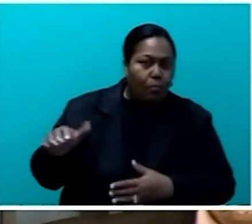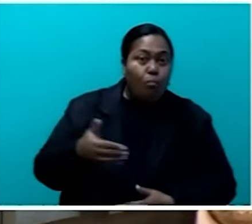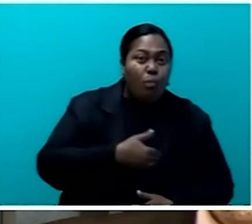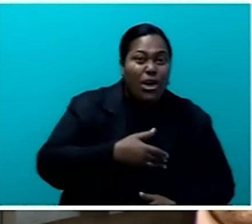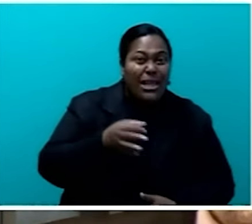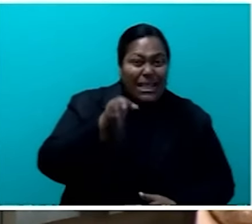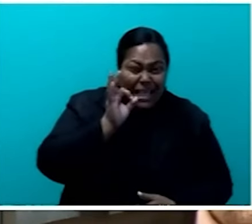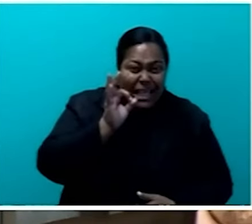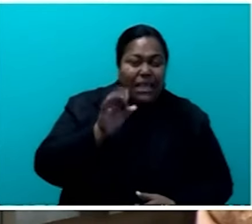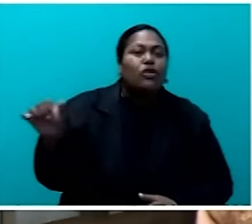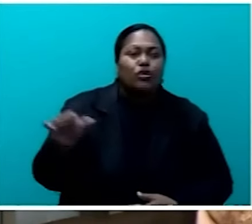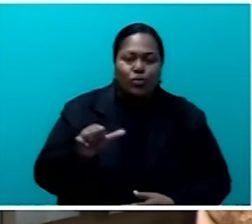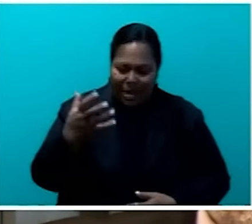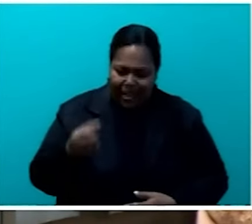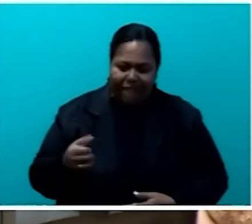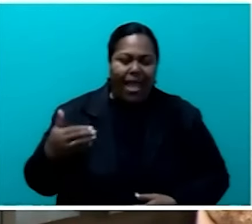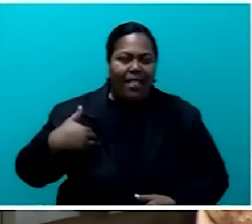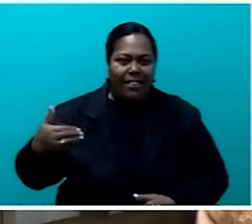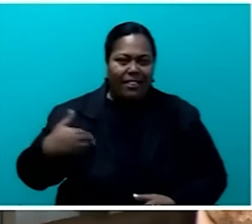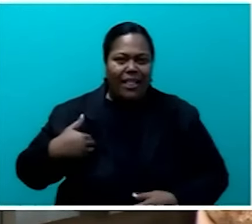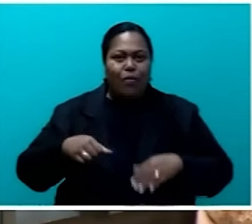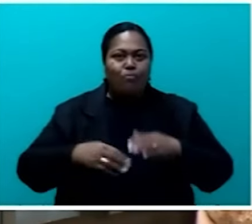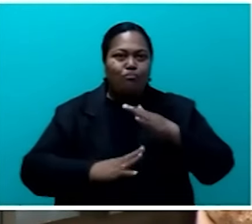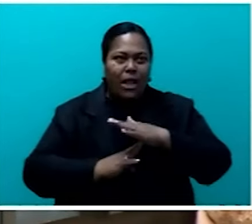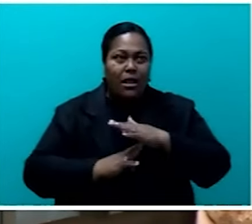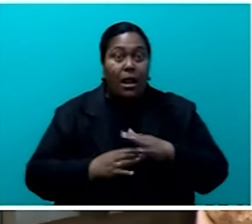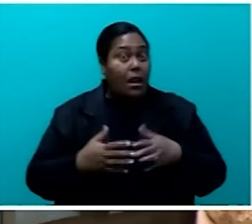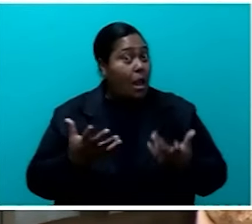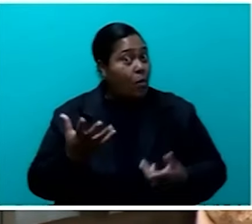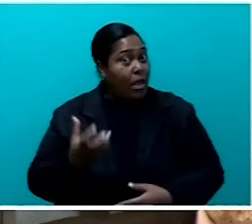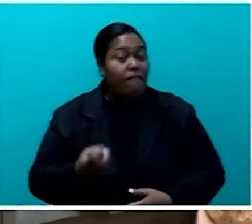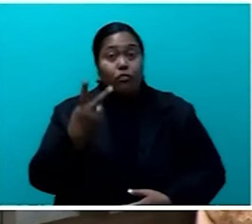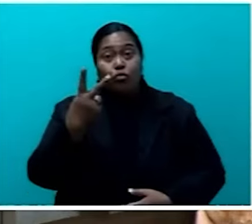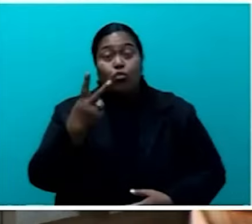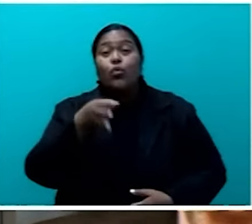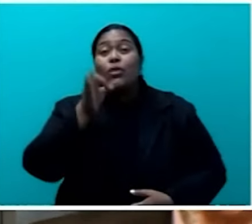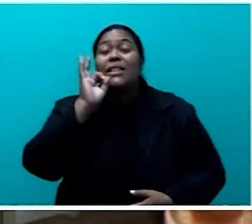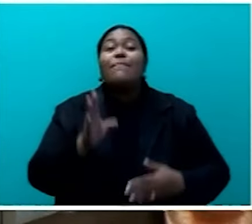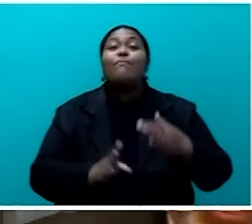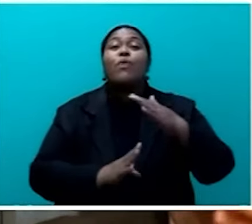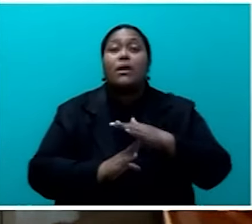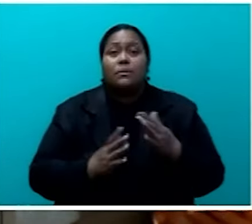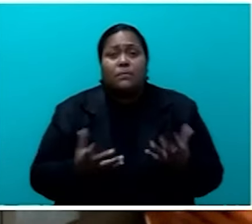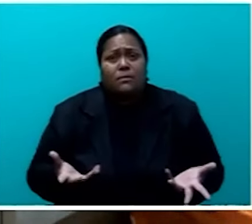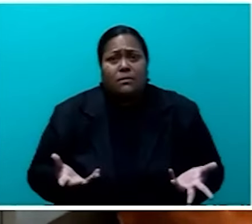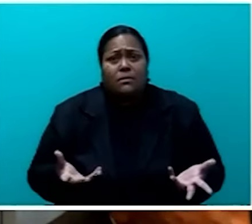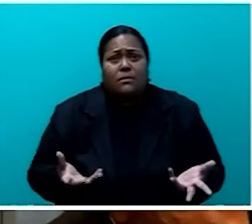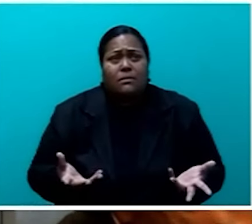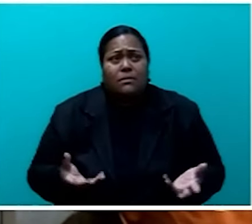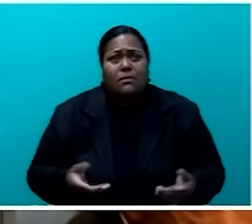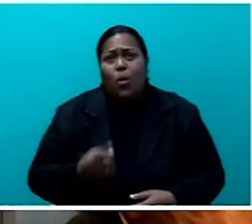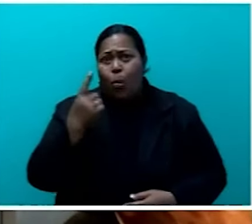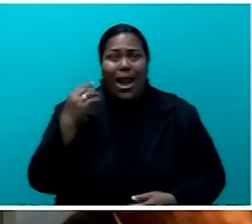healthy break. Now we are actually having two tea breaks, Honorable Speaker, and one